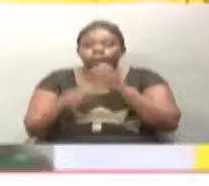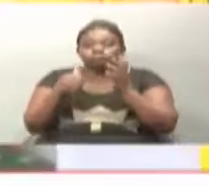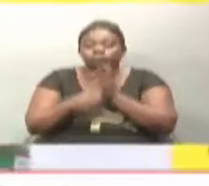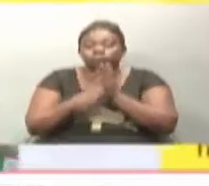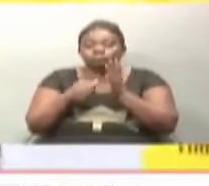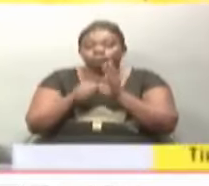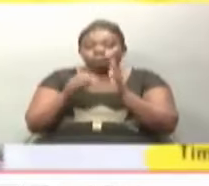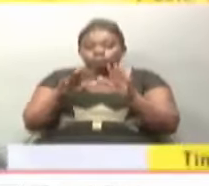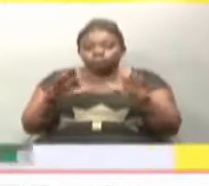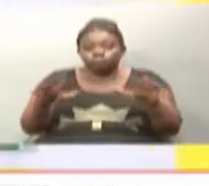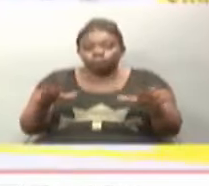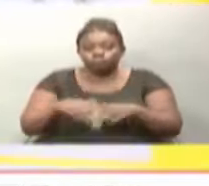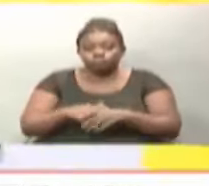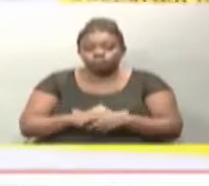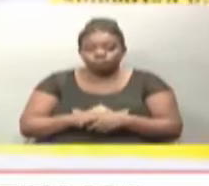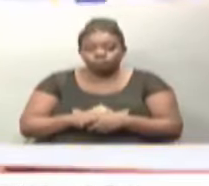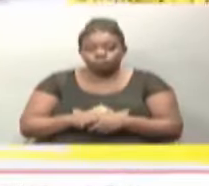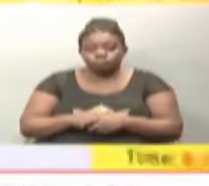z'ettaka.